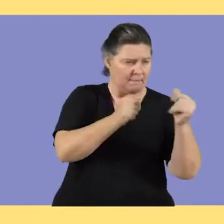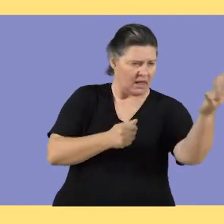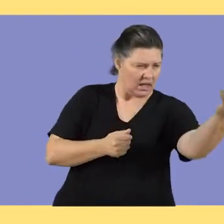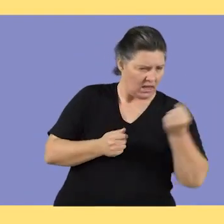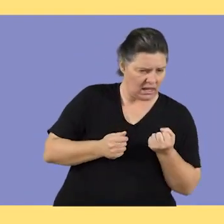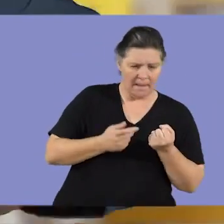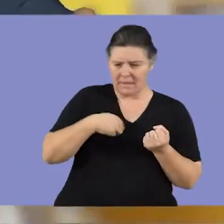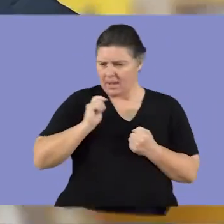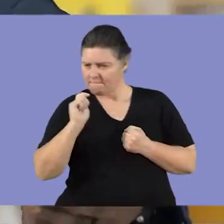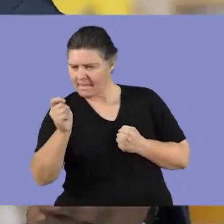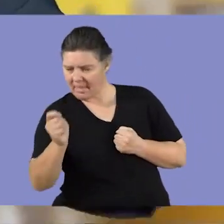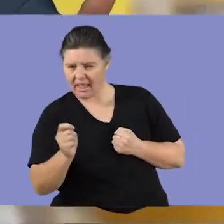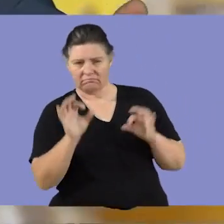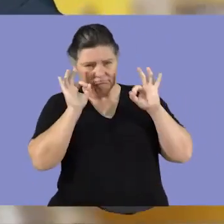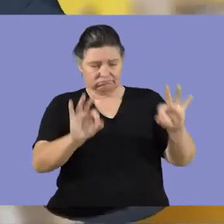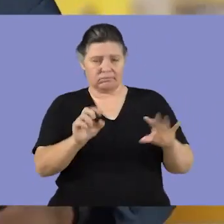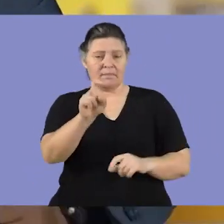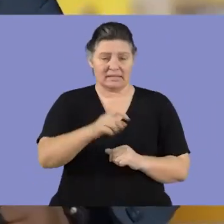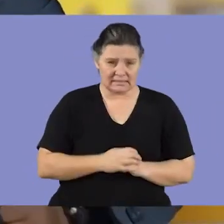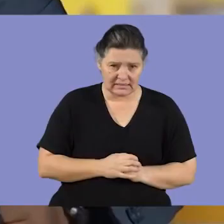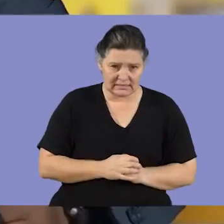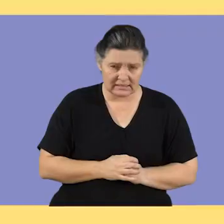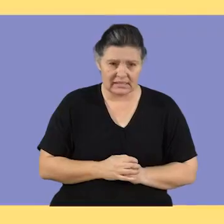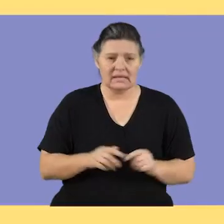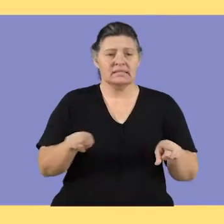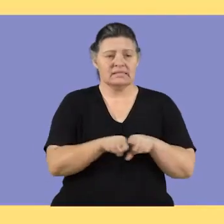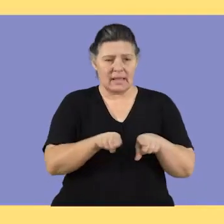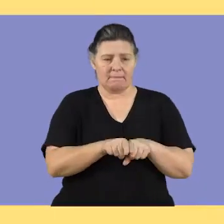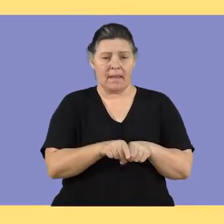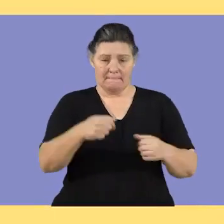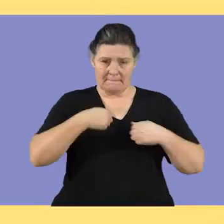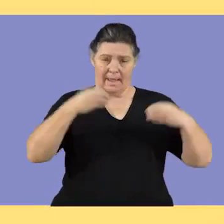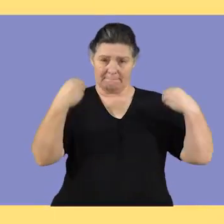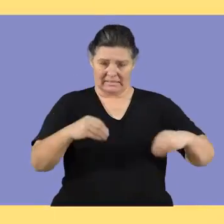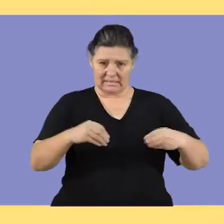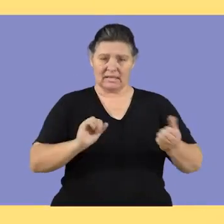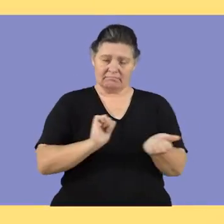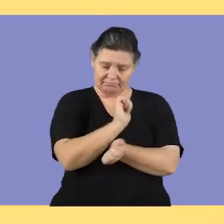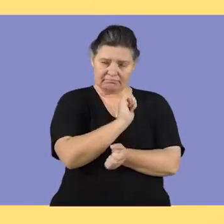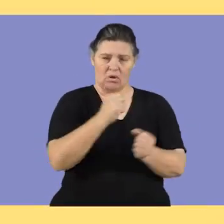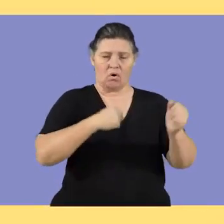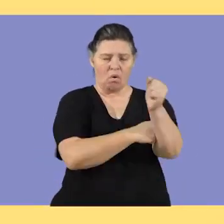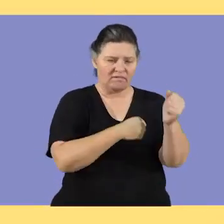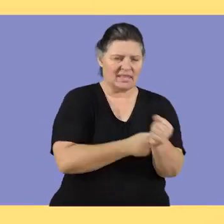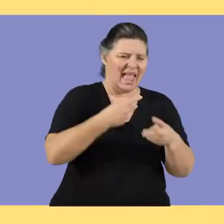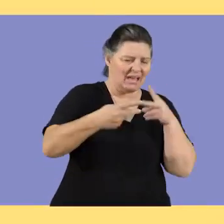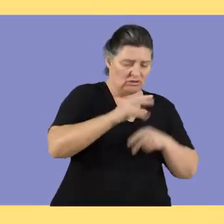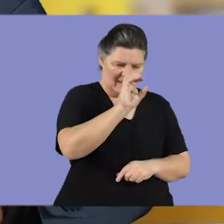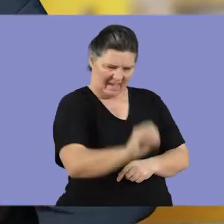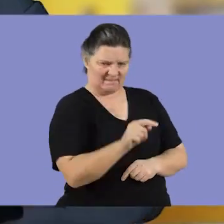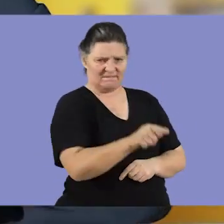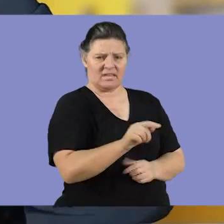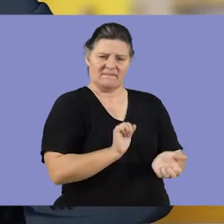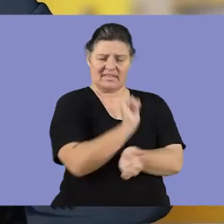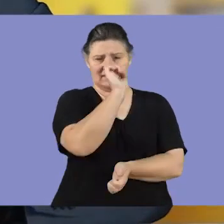money received, money paid, things like that. It must also have a fixed place of business, an address.